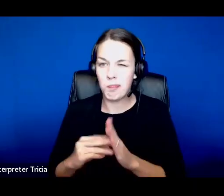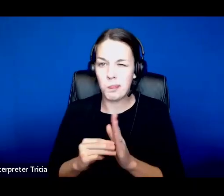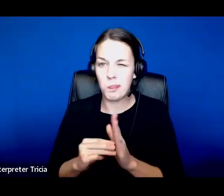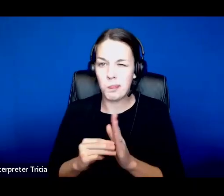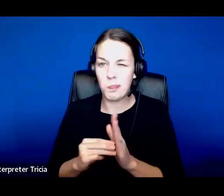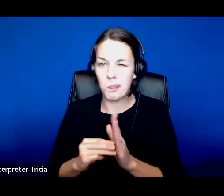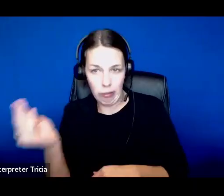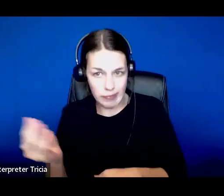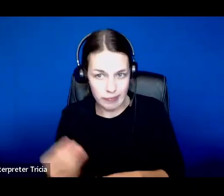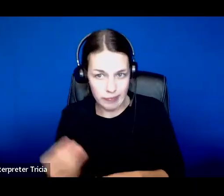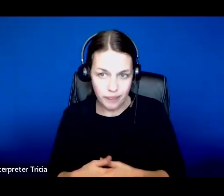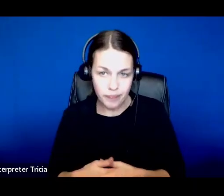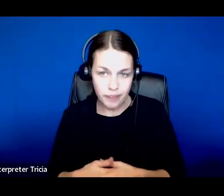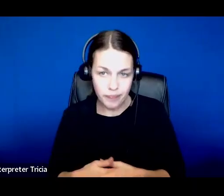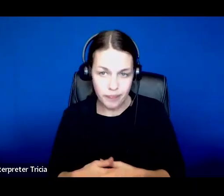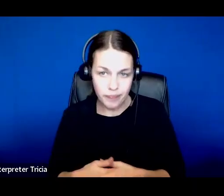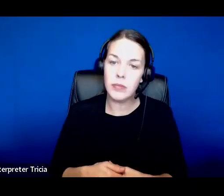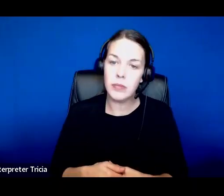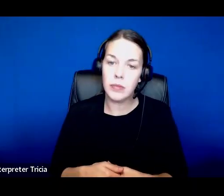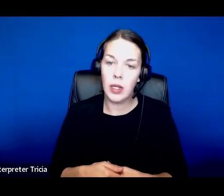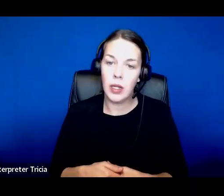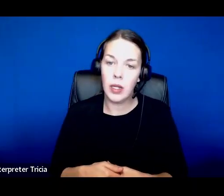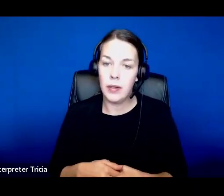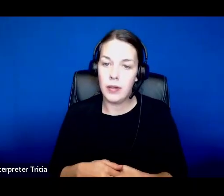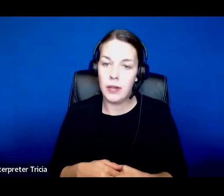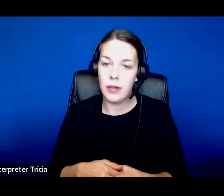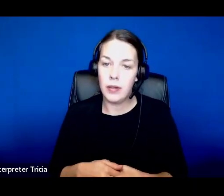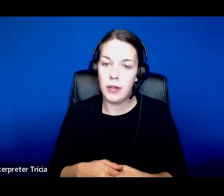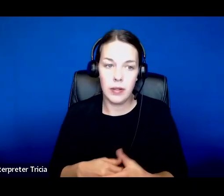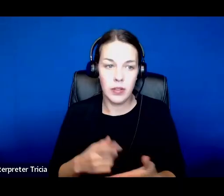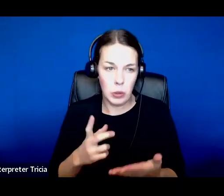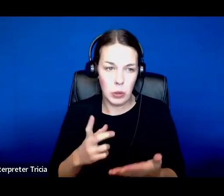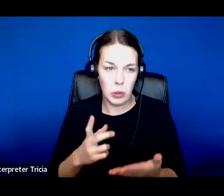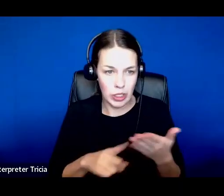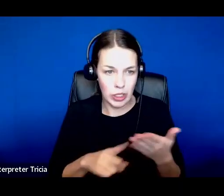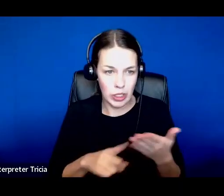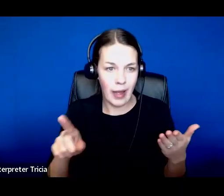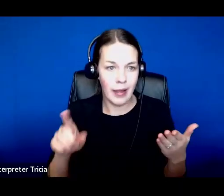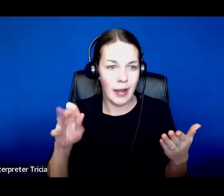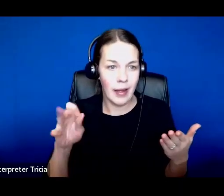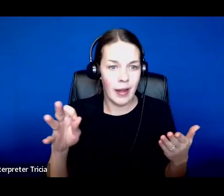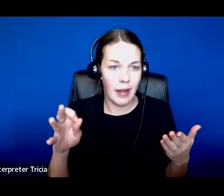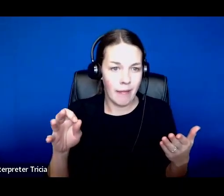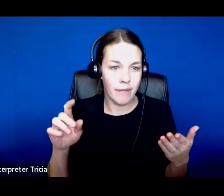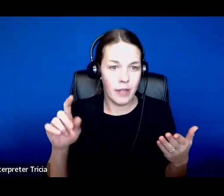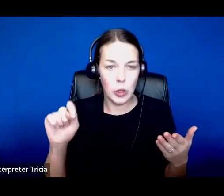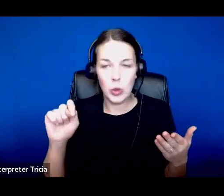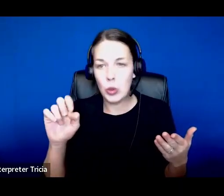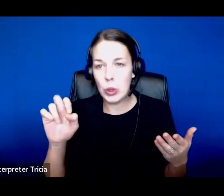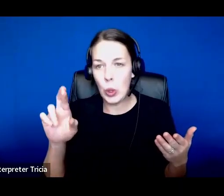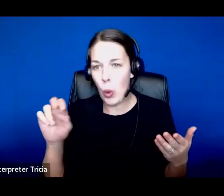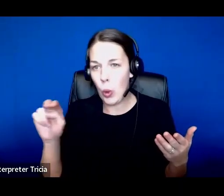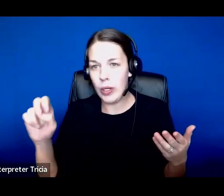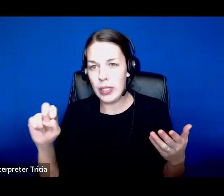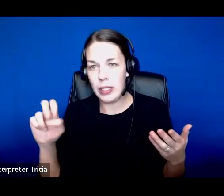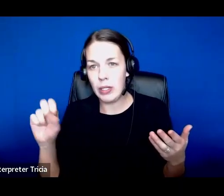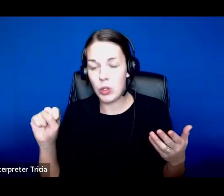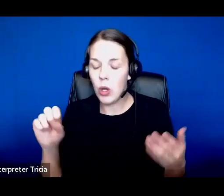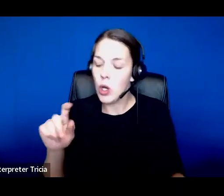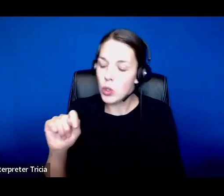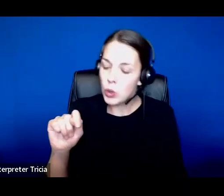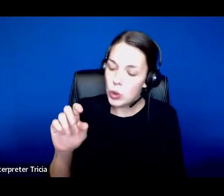And then you can check if it's Torrance property or not. You'll know it if it is. It's either Torrance or